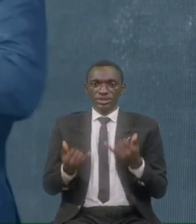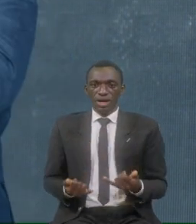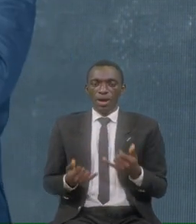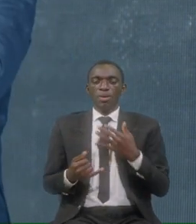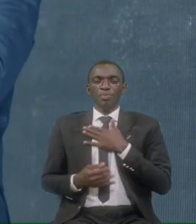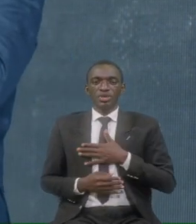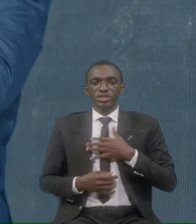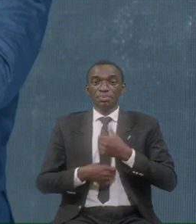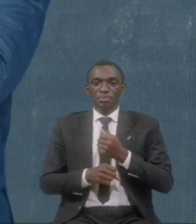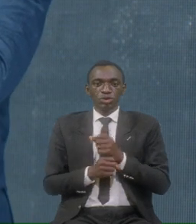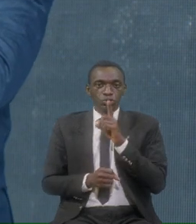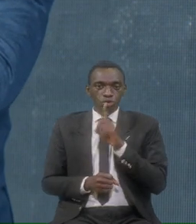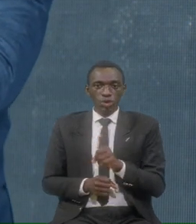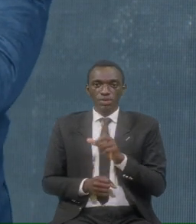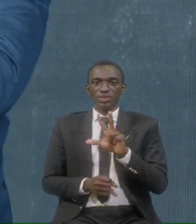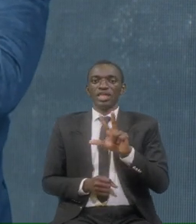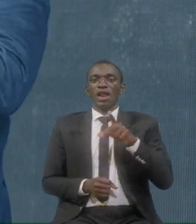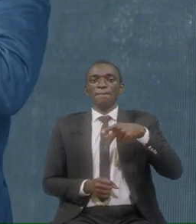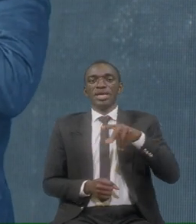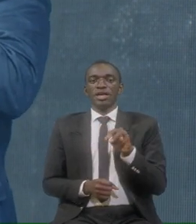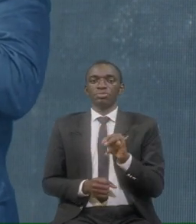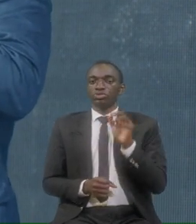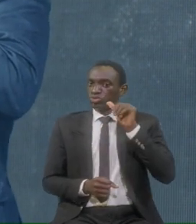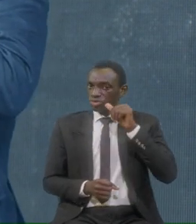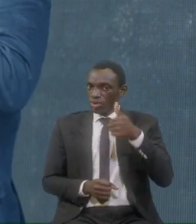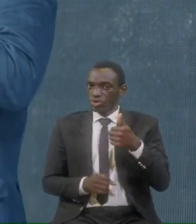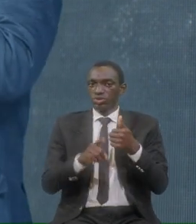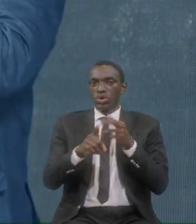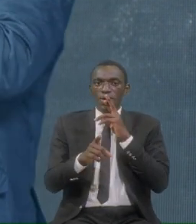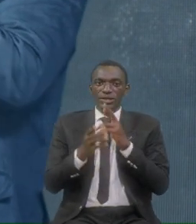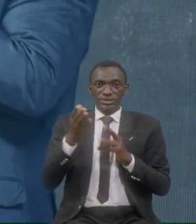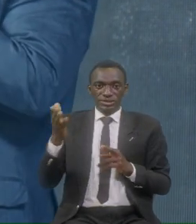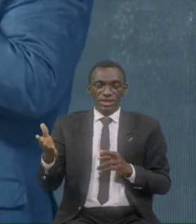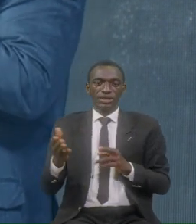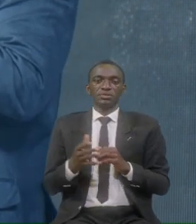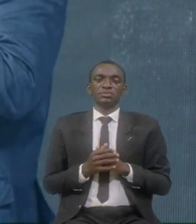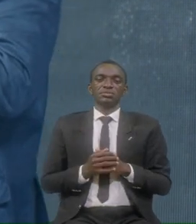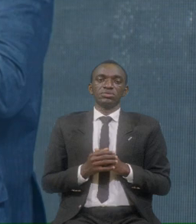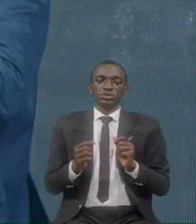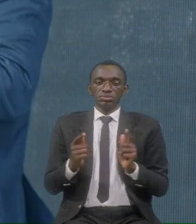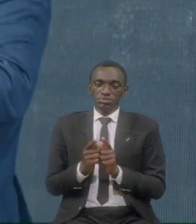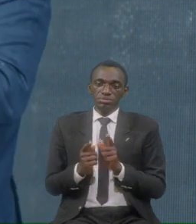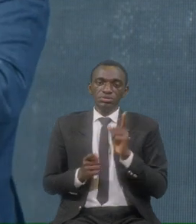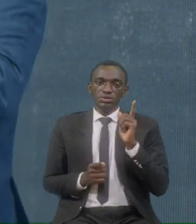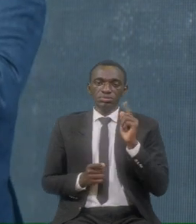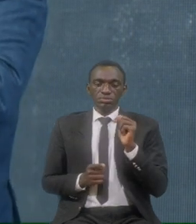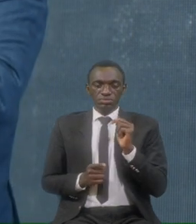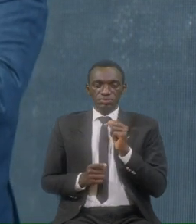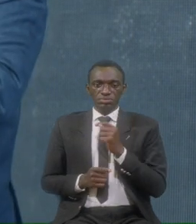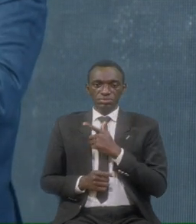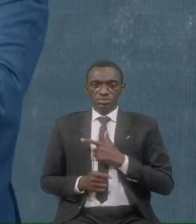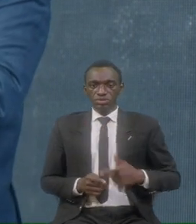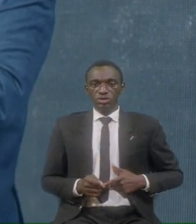tomorrow you are at the hall by my right hand for lunch hour